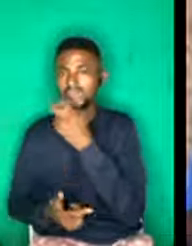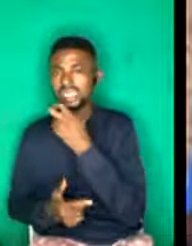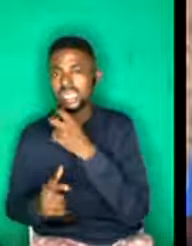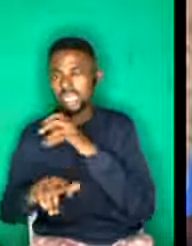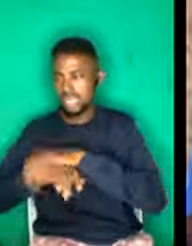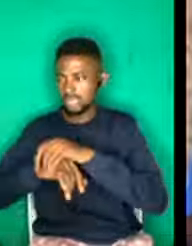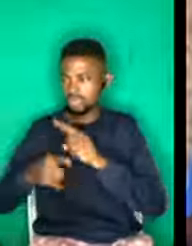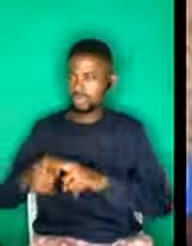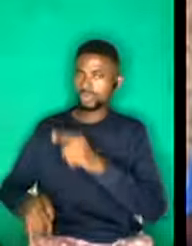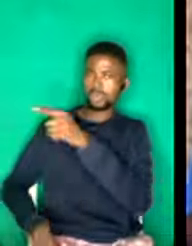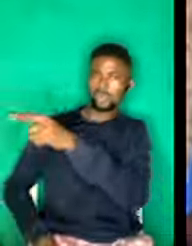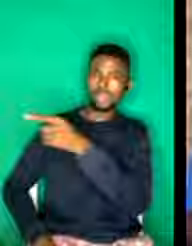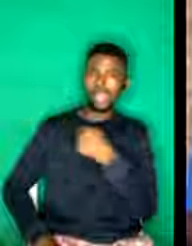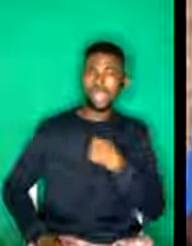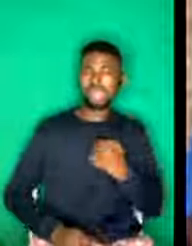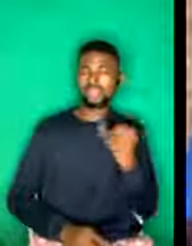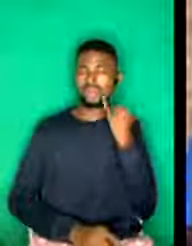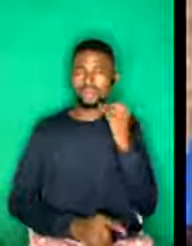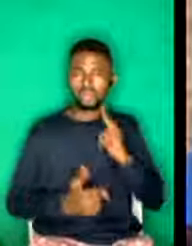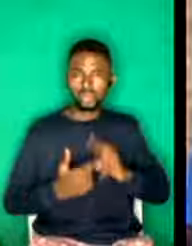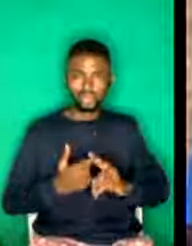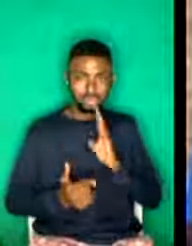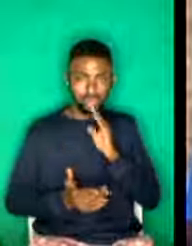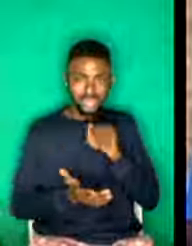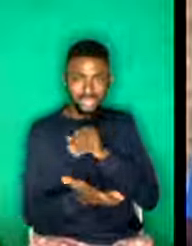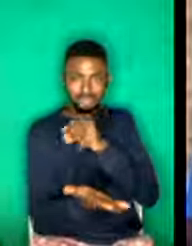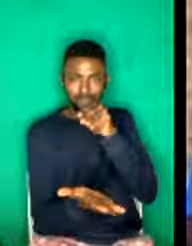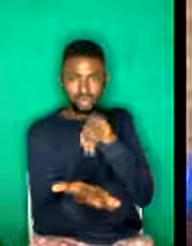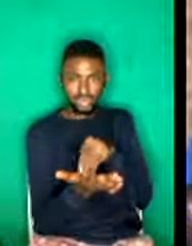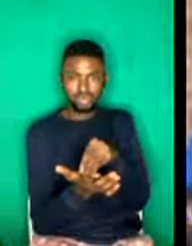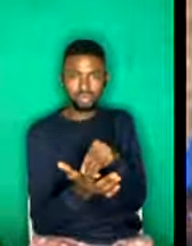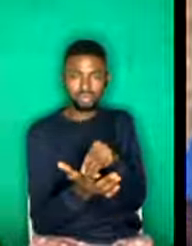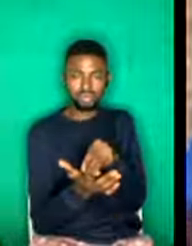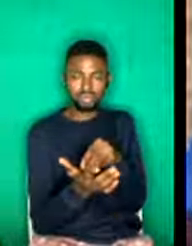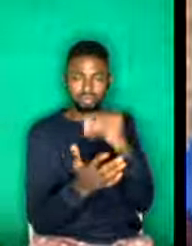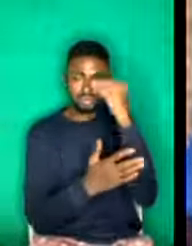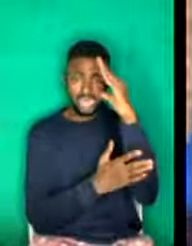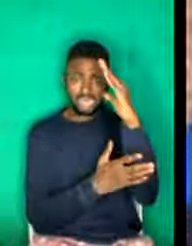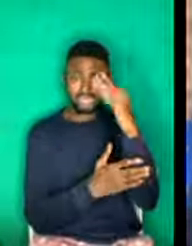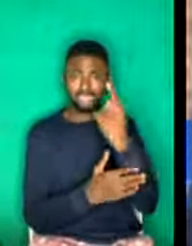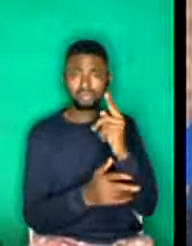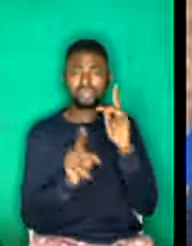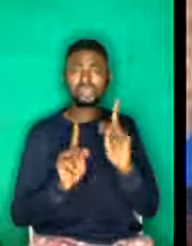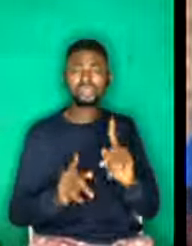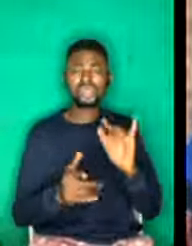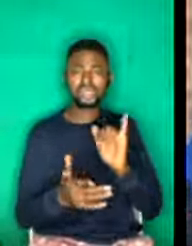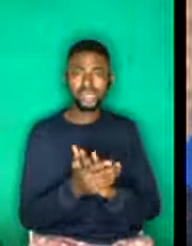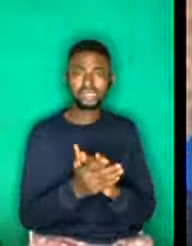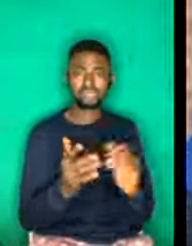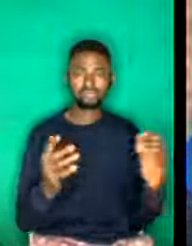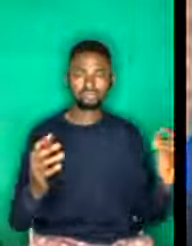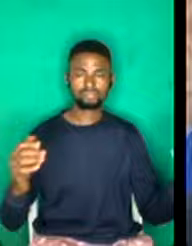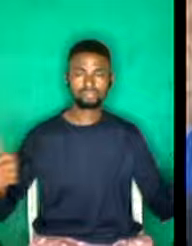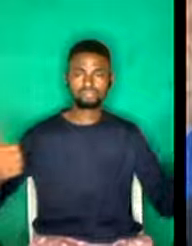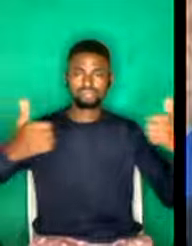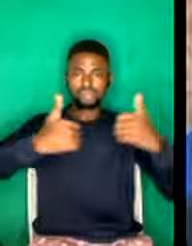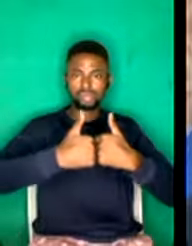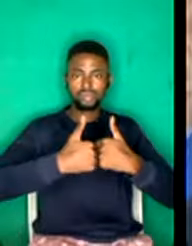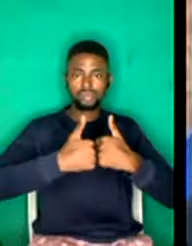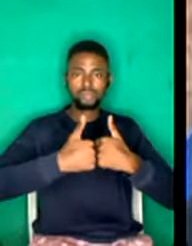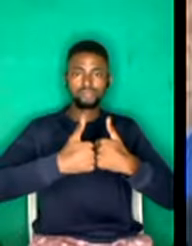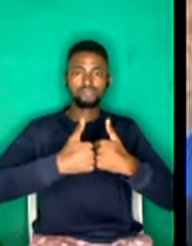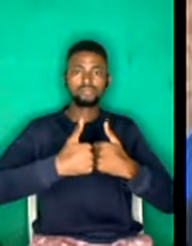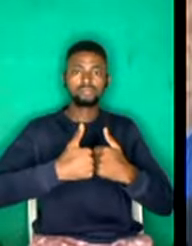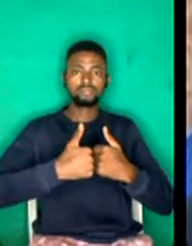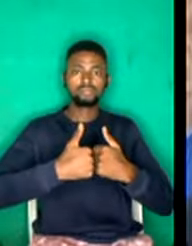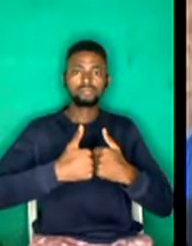be the middleman, the one that bridges both gaps, and the gap of the